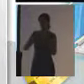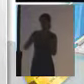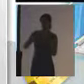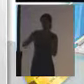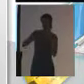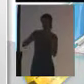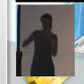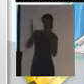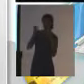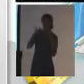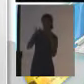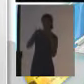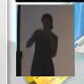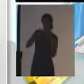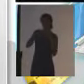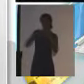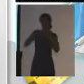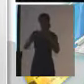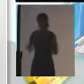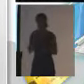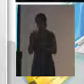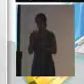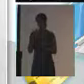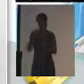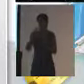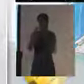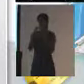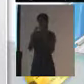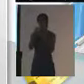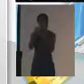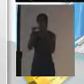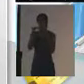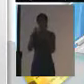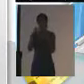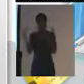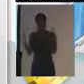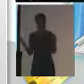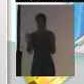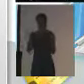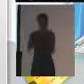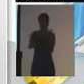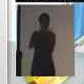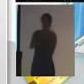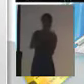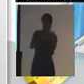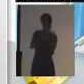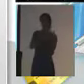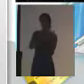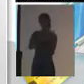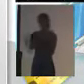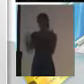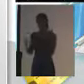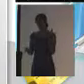system, and also we needed to have a radio communication system because we did not want it to trip over a cable, let's